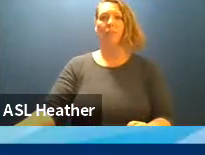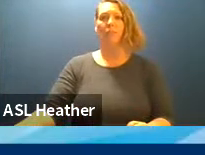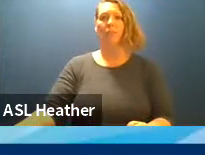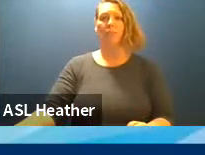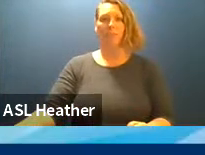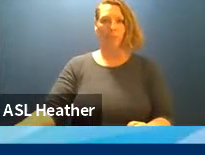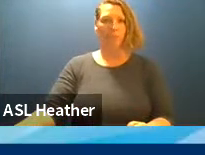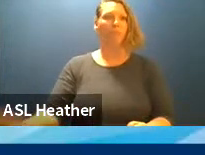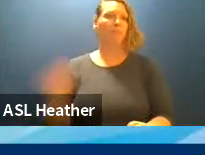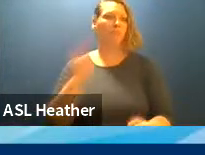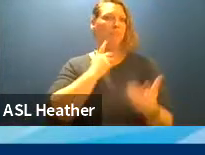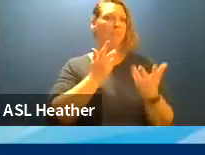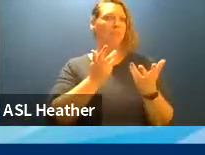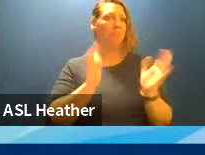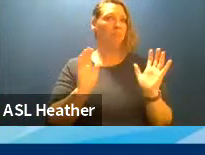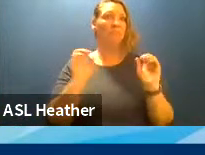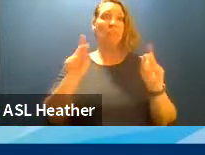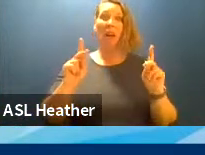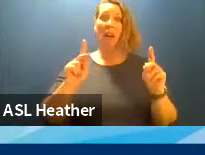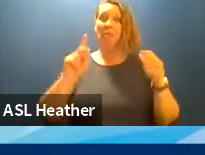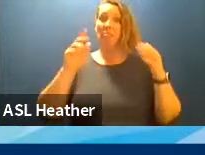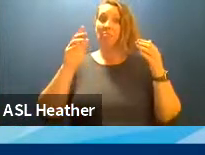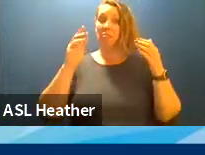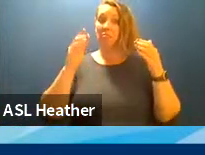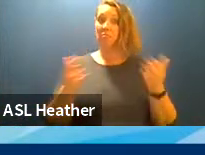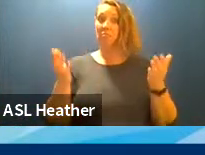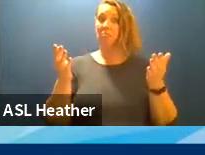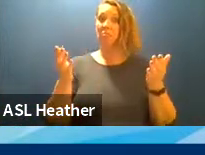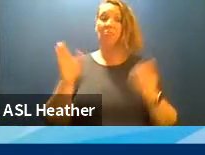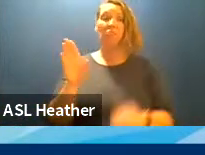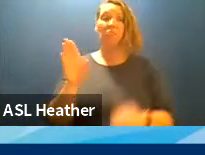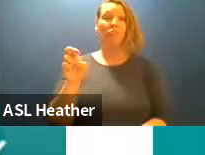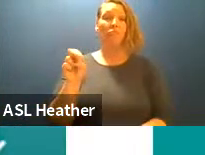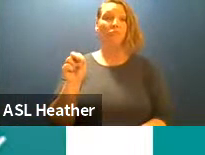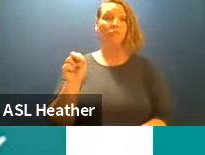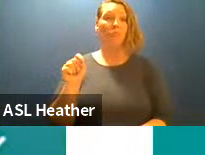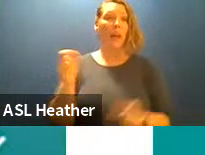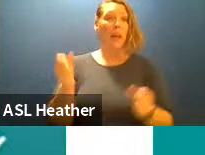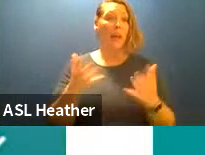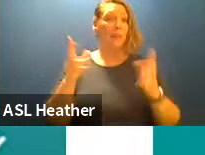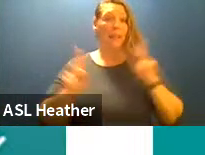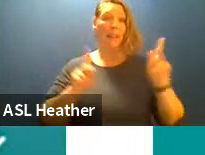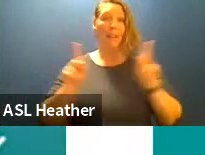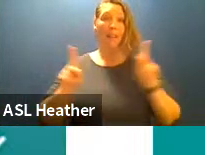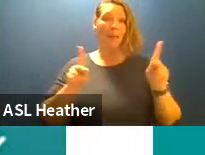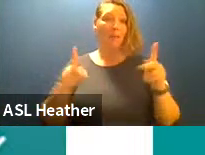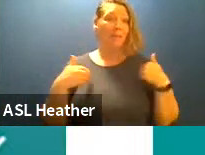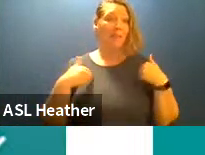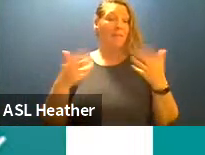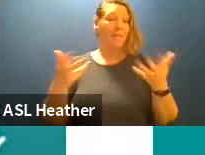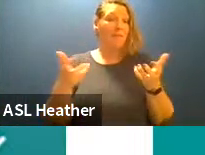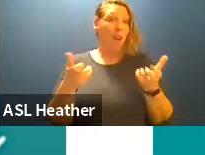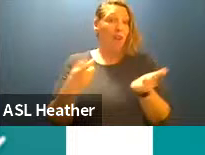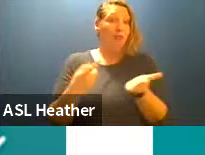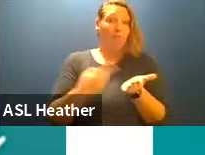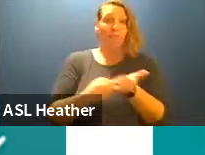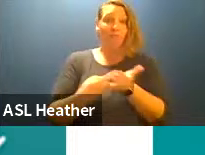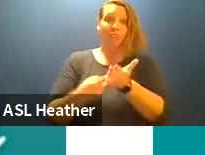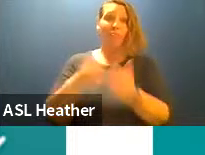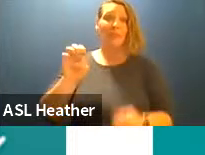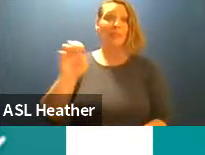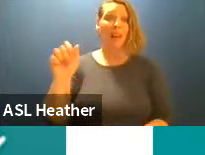That's and I think that was it. So Brett, how many folks do we have wishing to address the